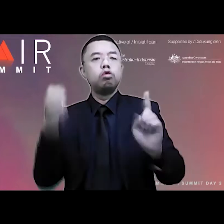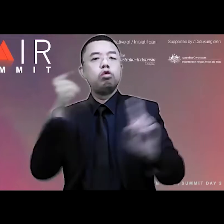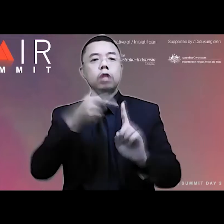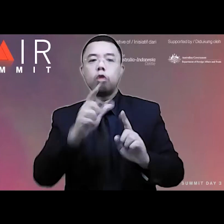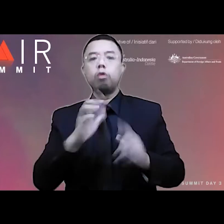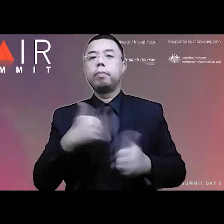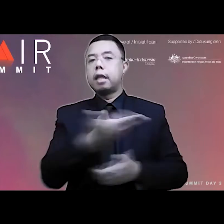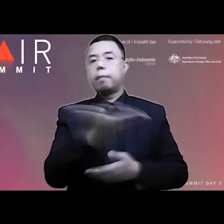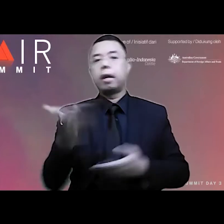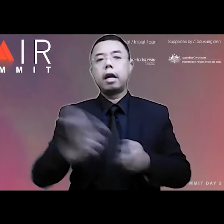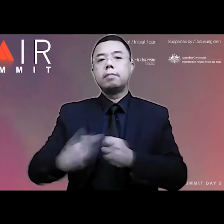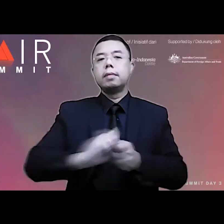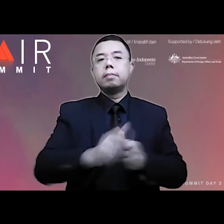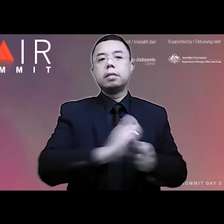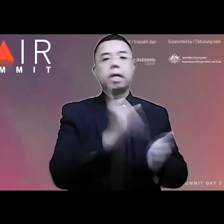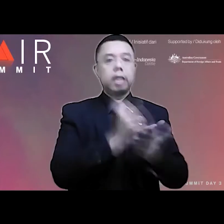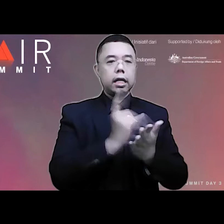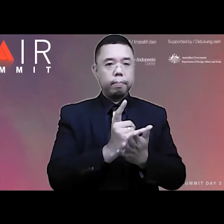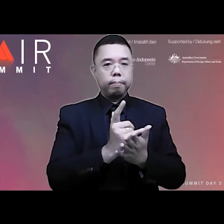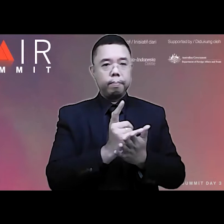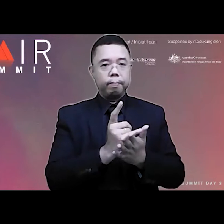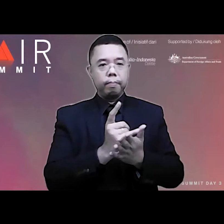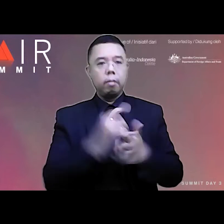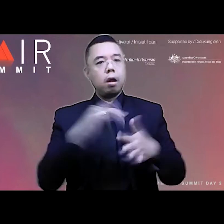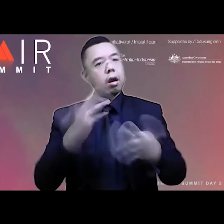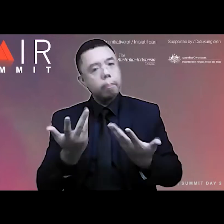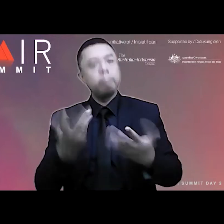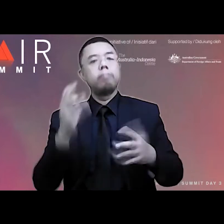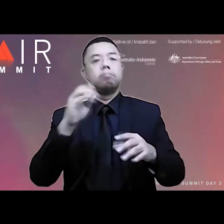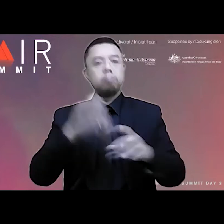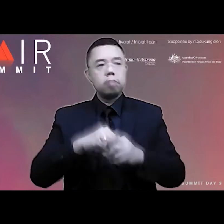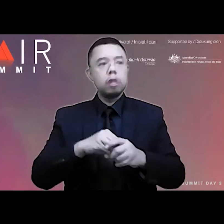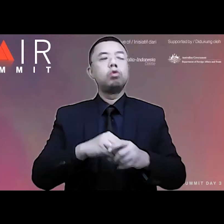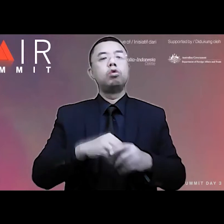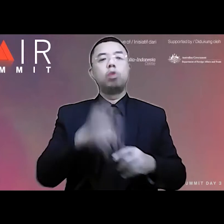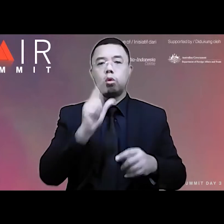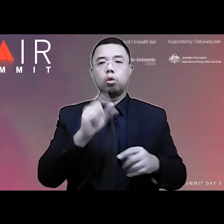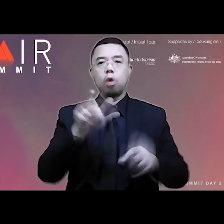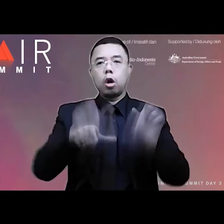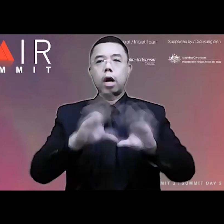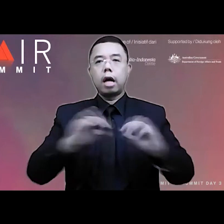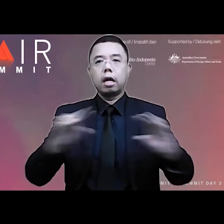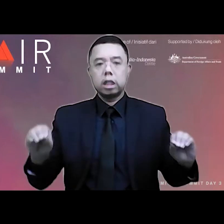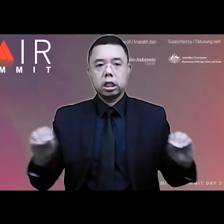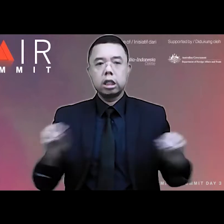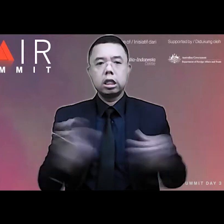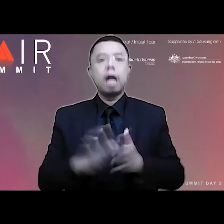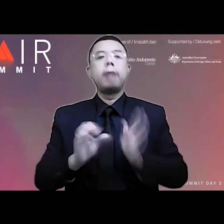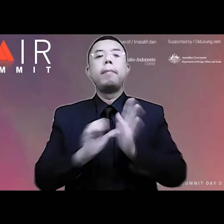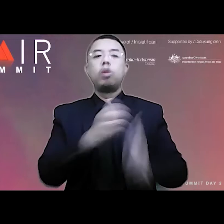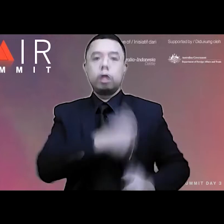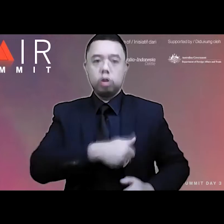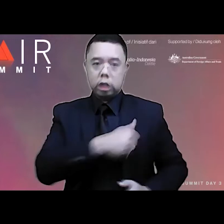or workers through a social assistance. Recipients of pre-job card program